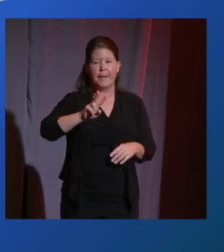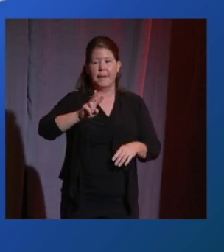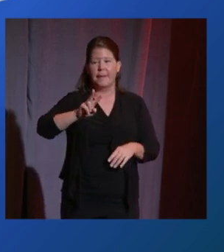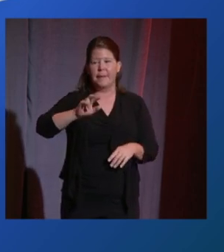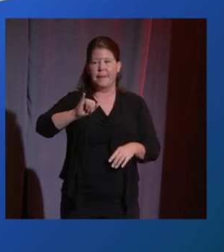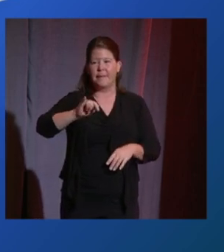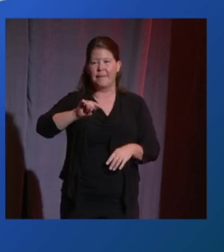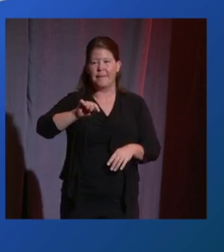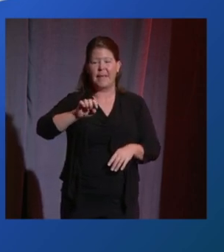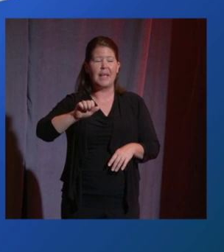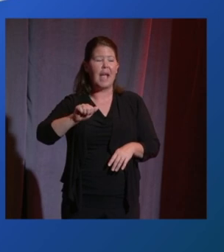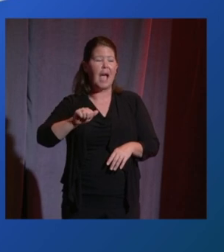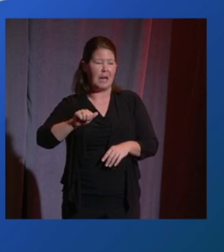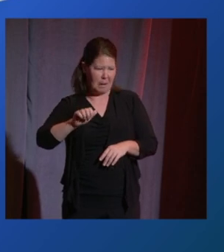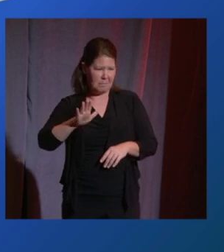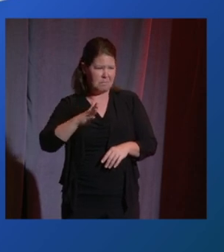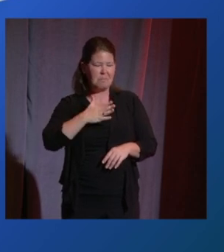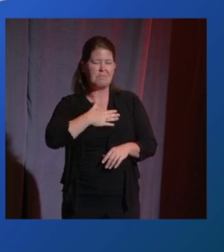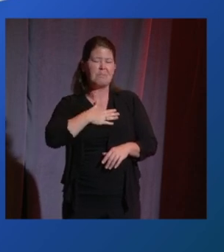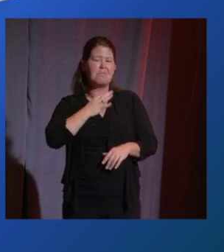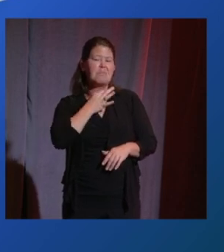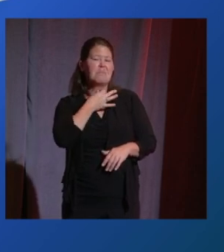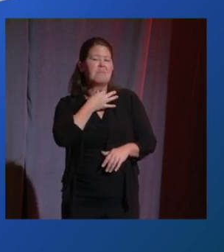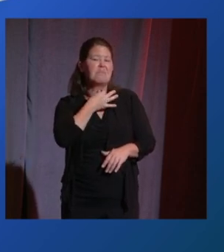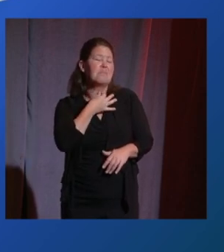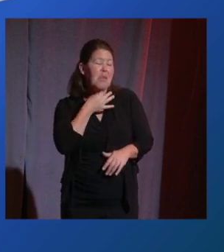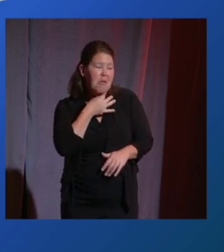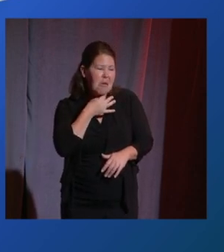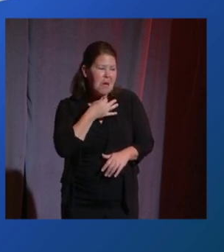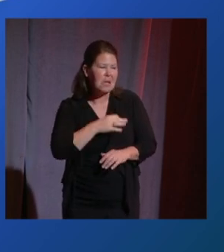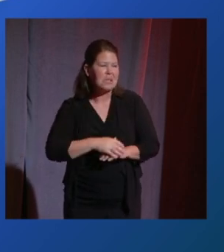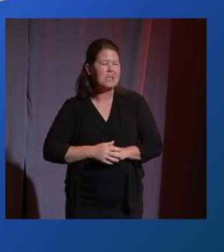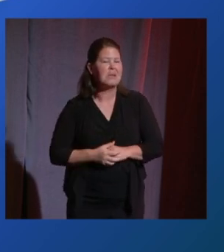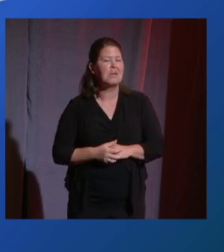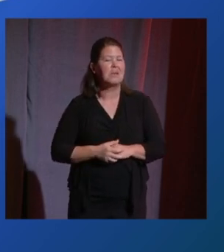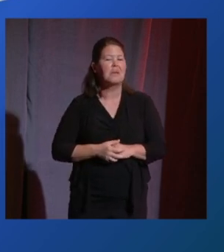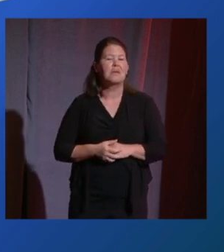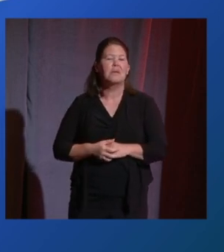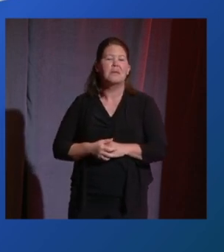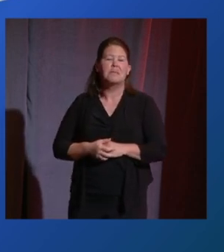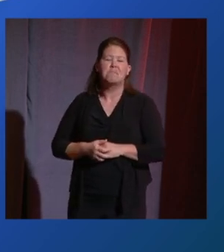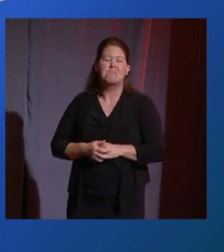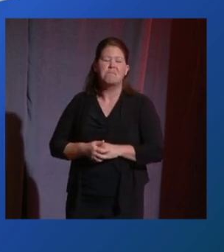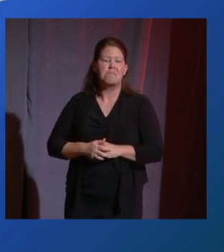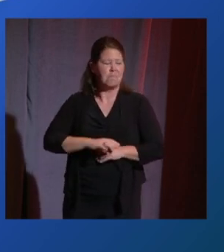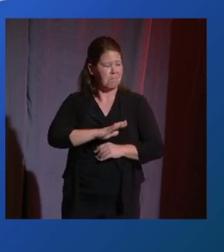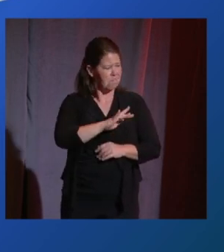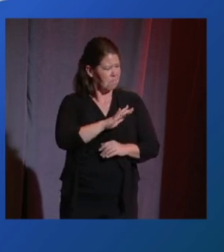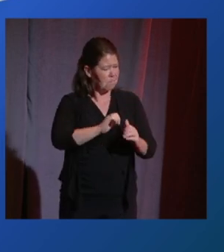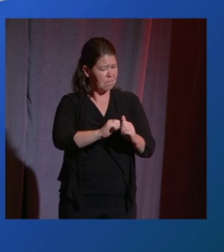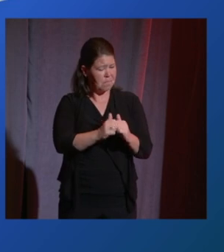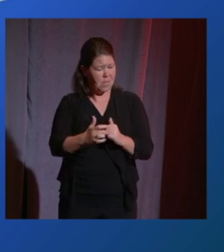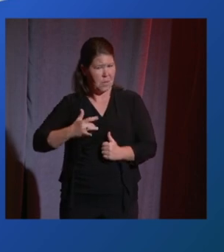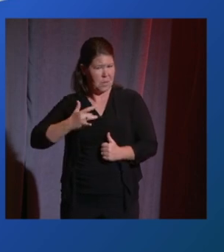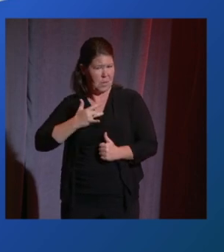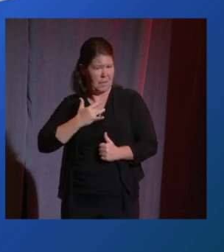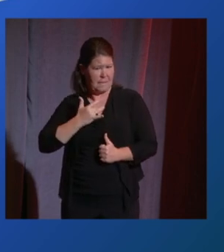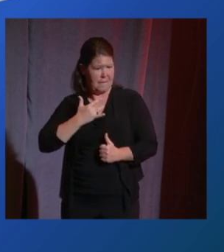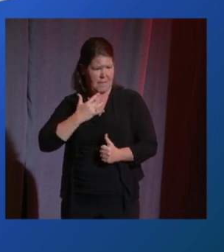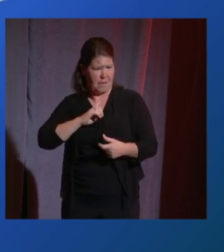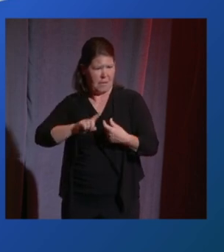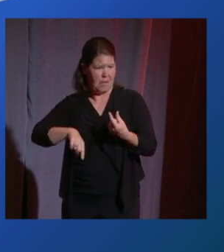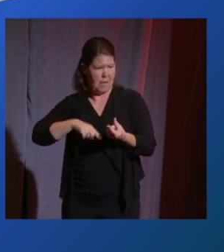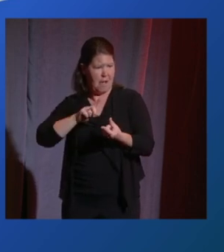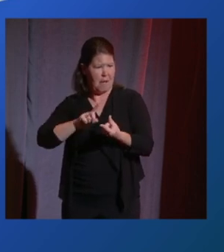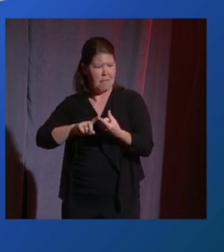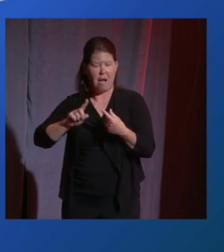my curiosity about the job front and and how you feel about the job front with the incorporation of